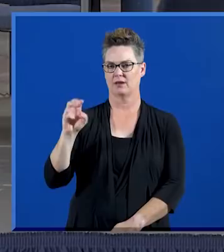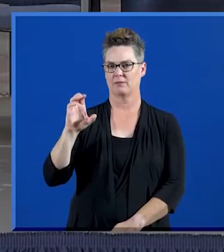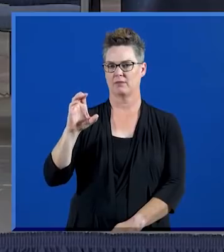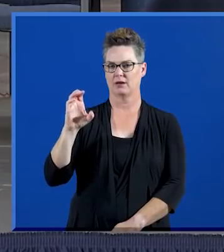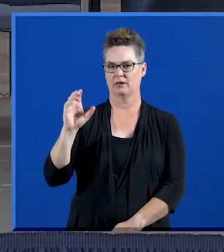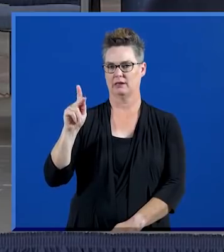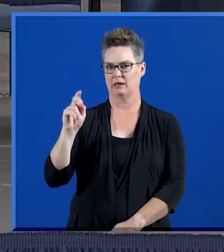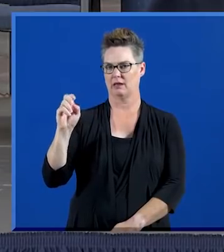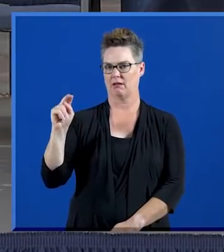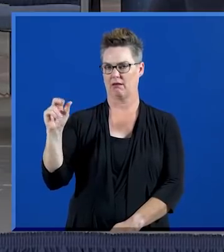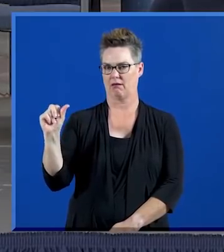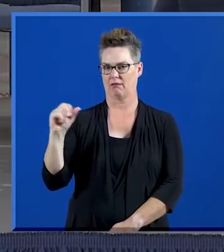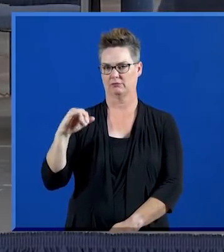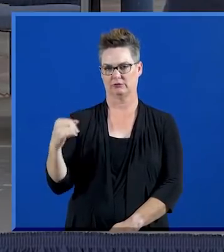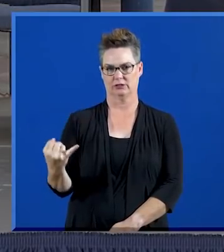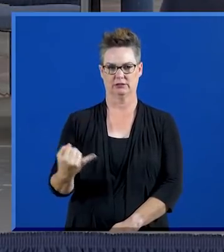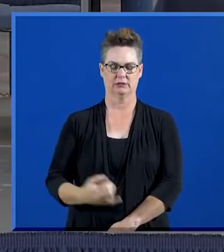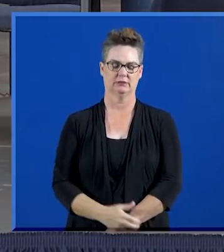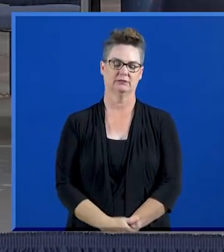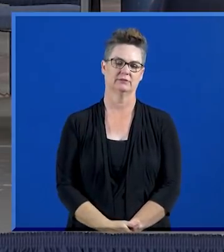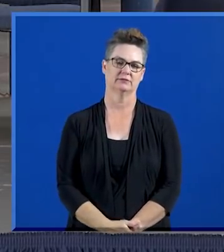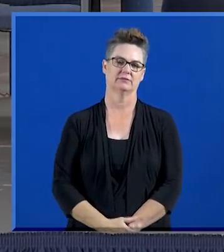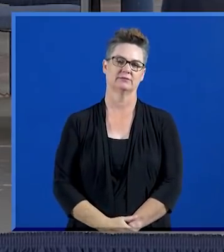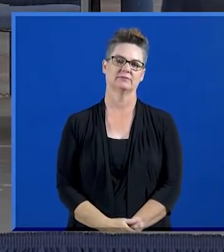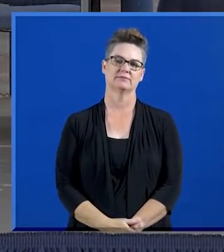McKenna Jensen.